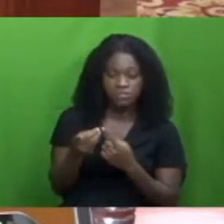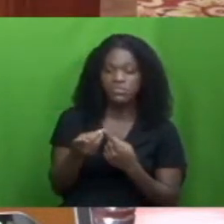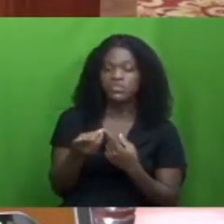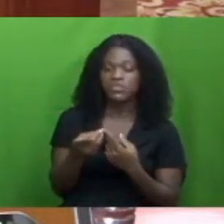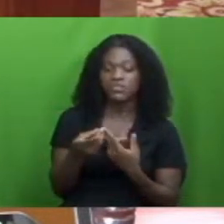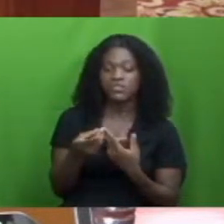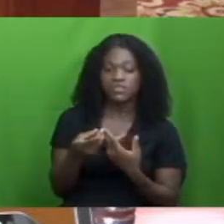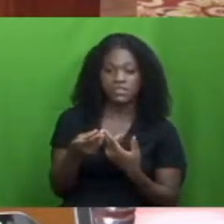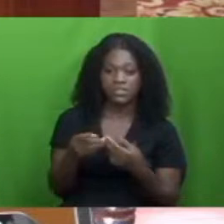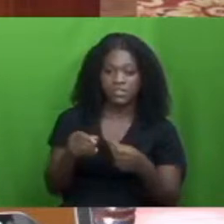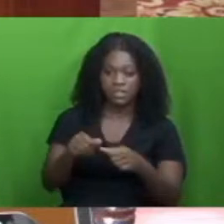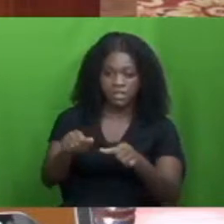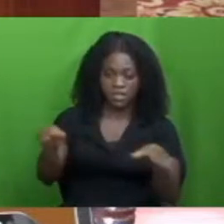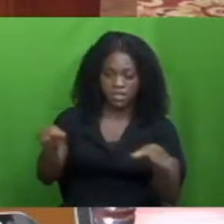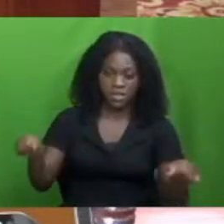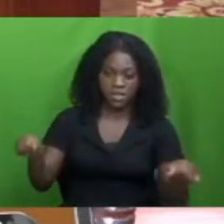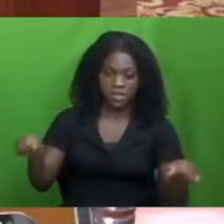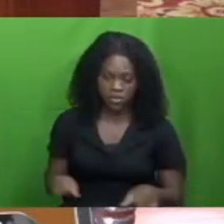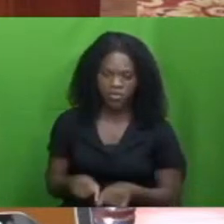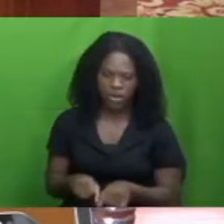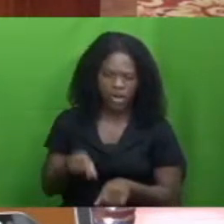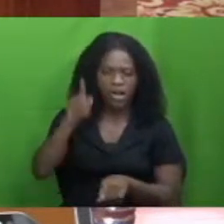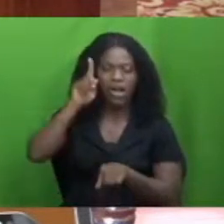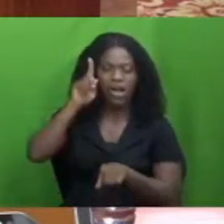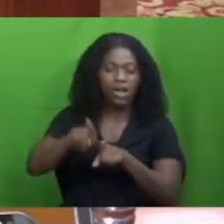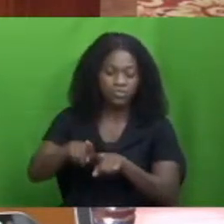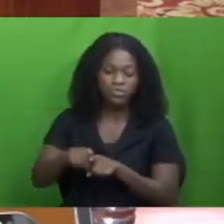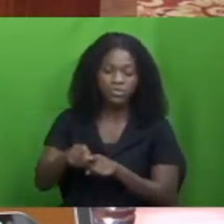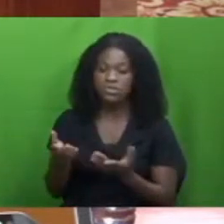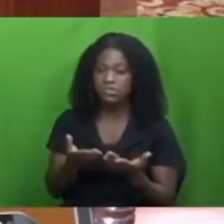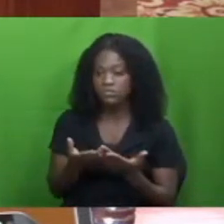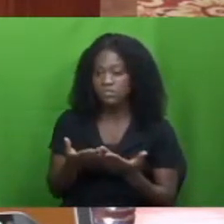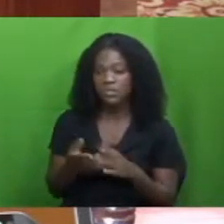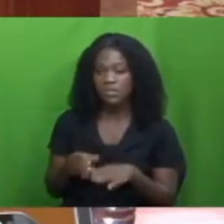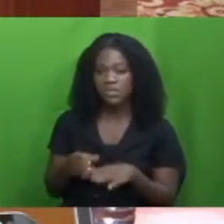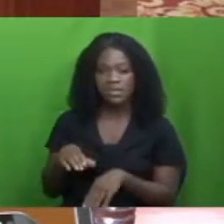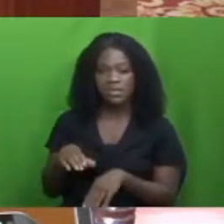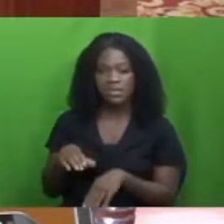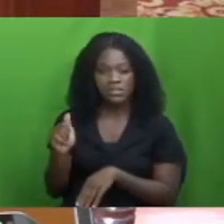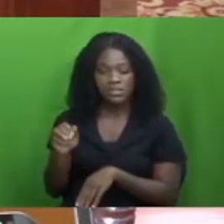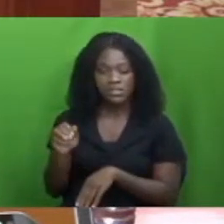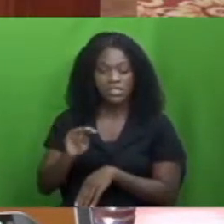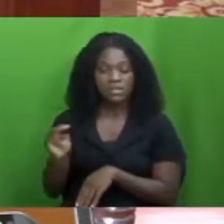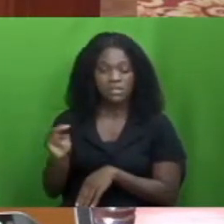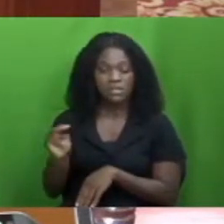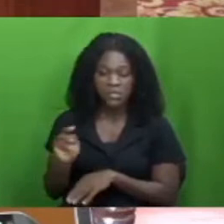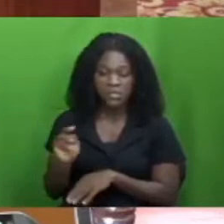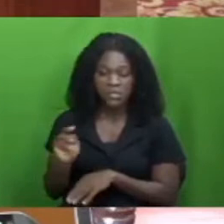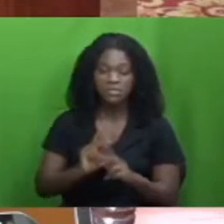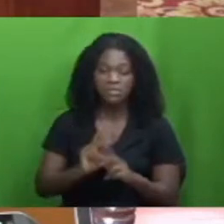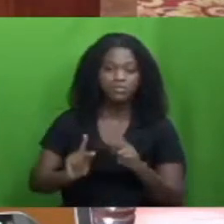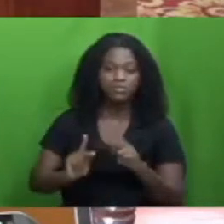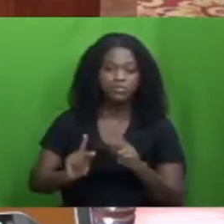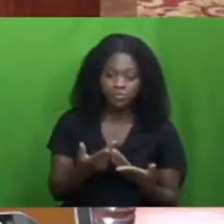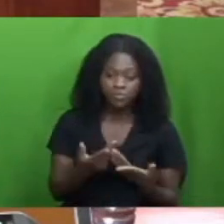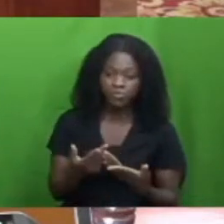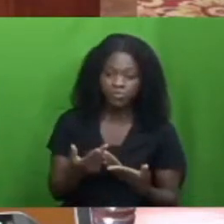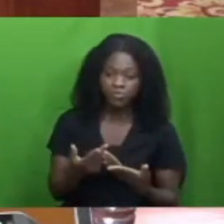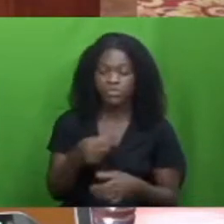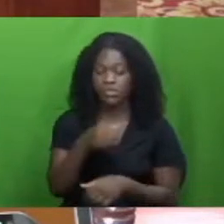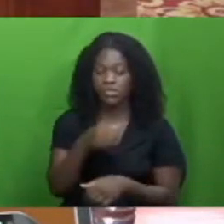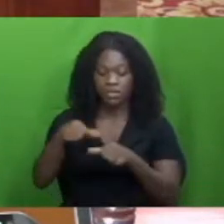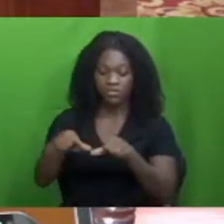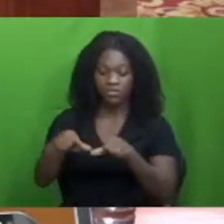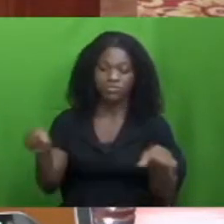to the provision of these services. About 10 medium and large-scale entrepreneurs with experience in the commercial agriculture space